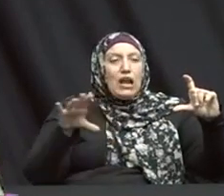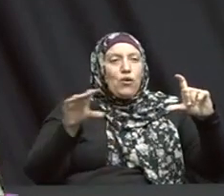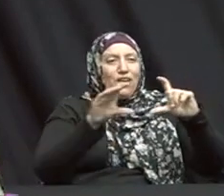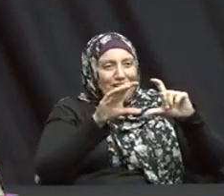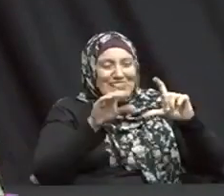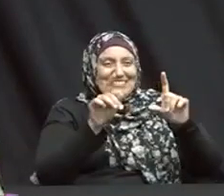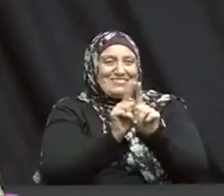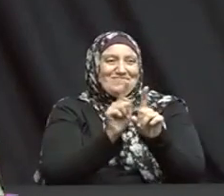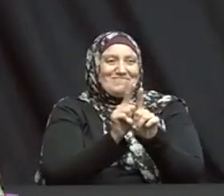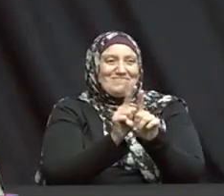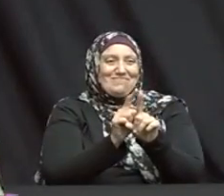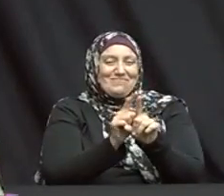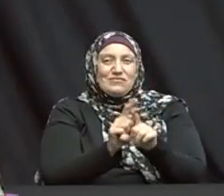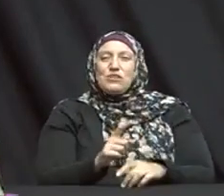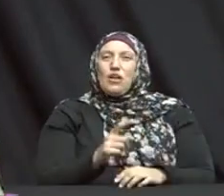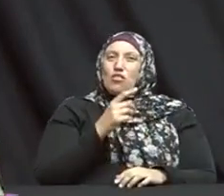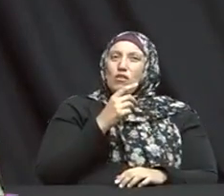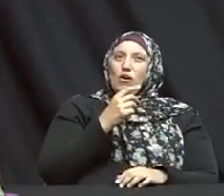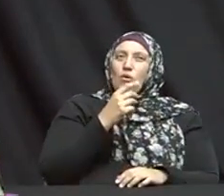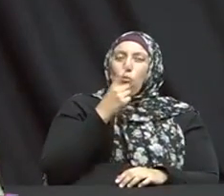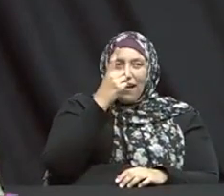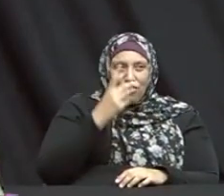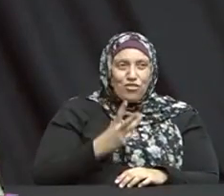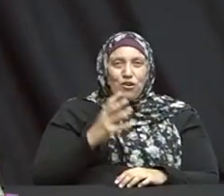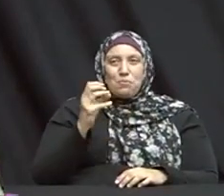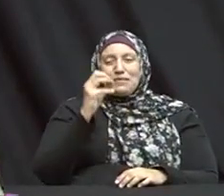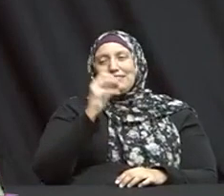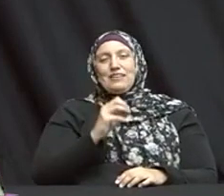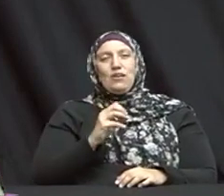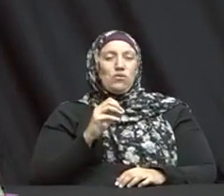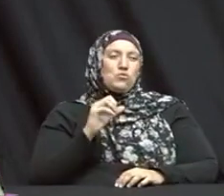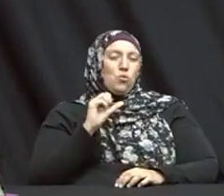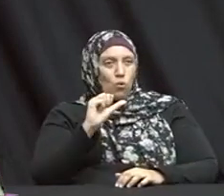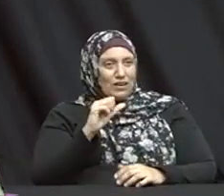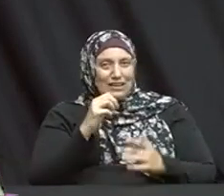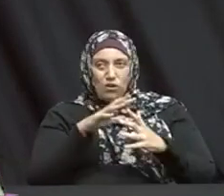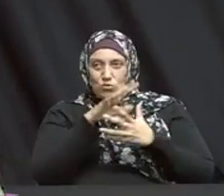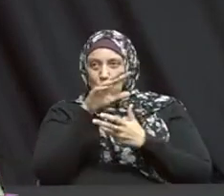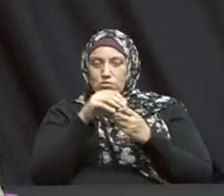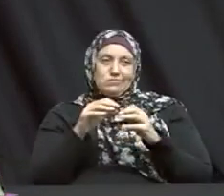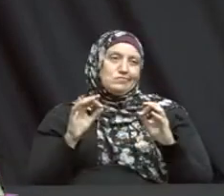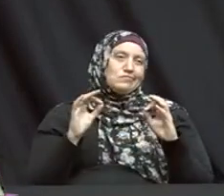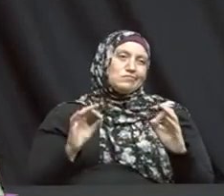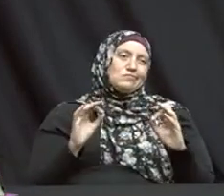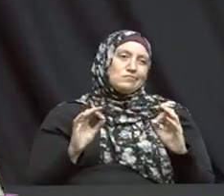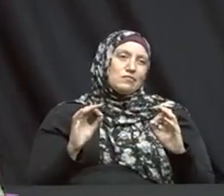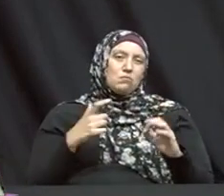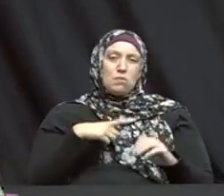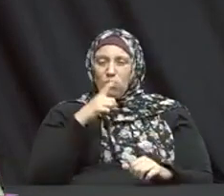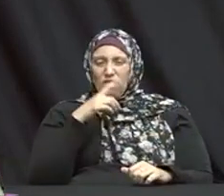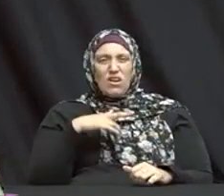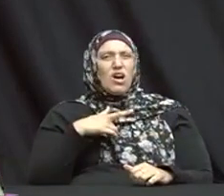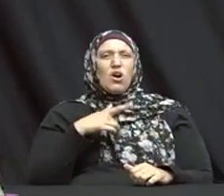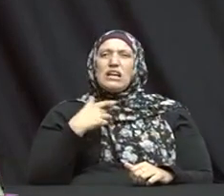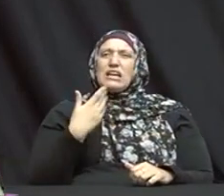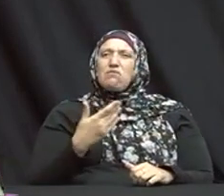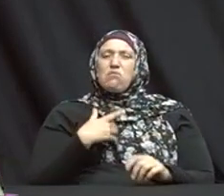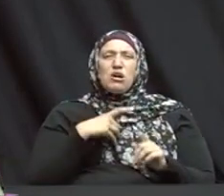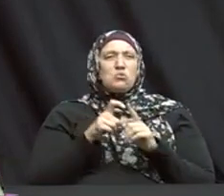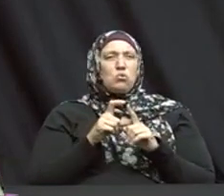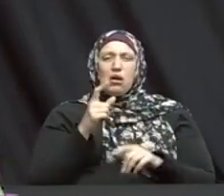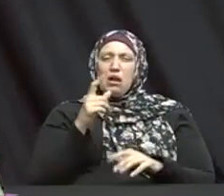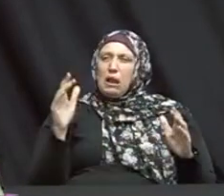useful to then balance out the what people often perceive as inequality. And a